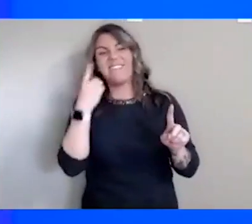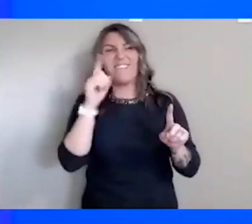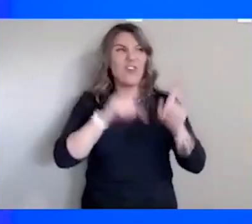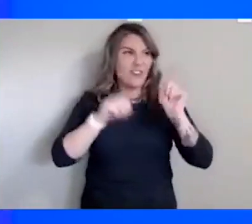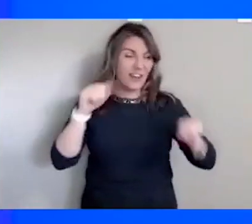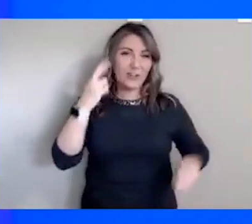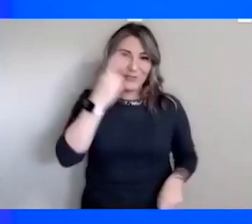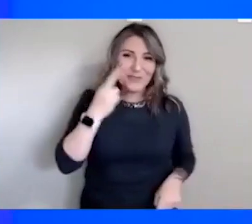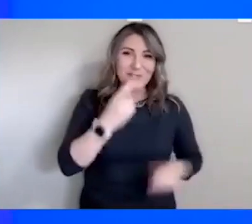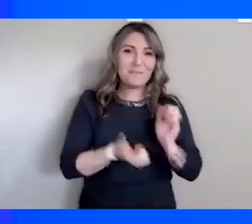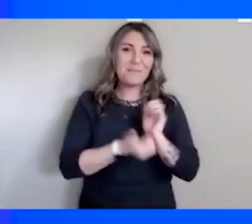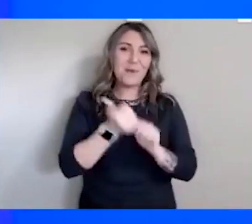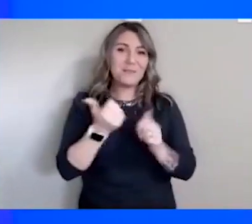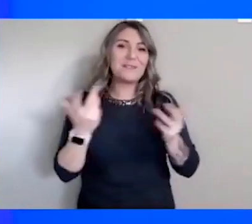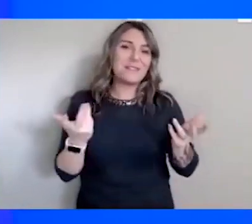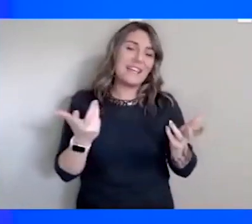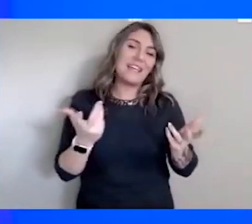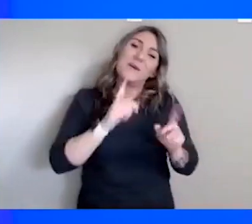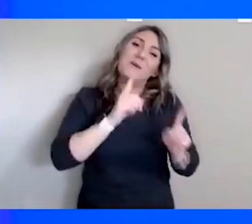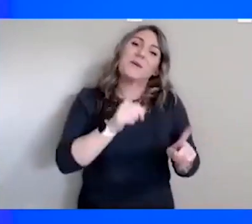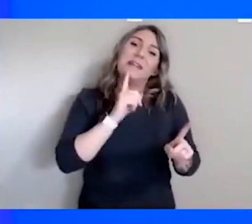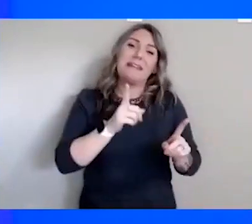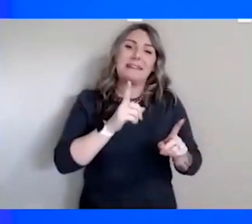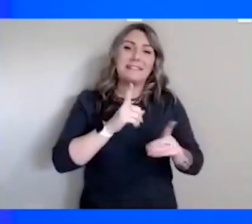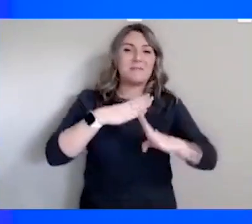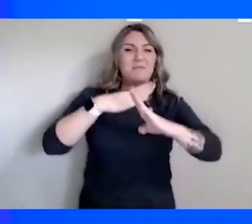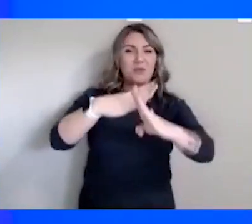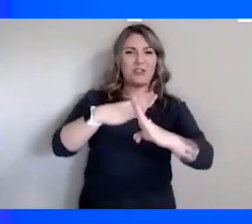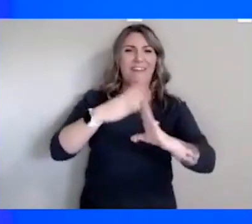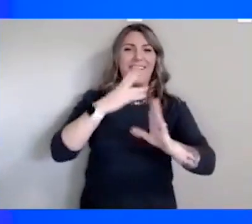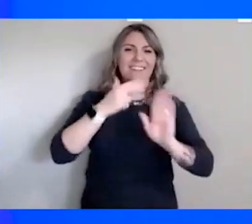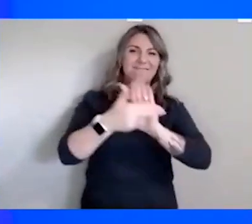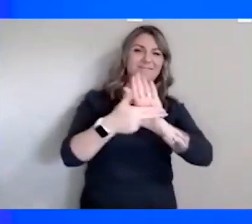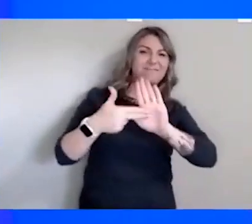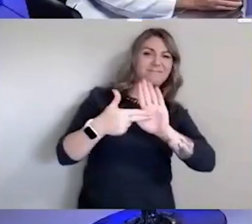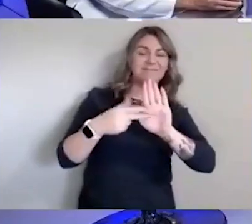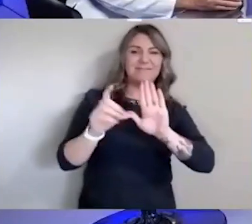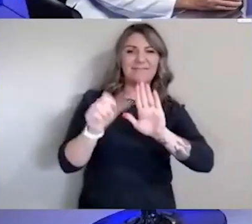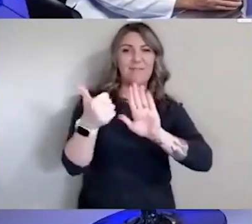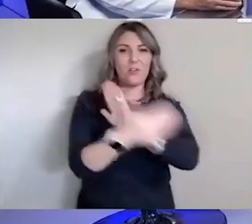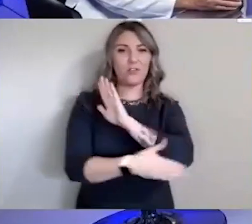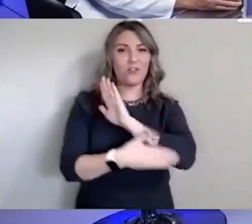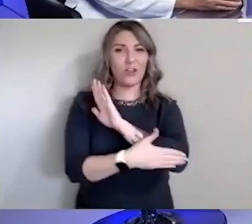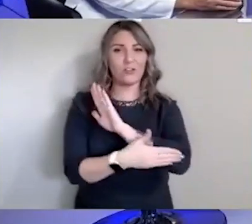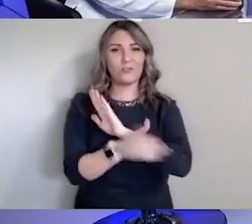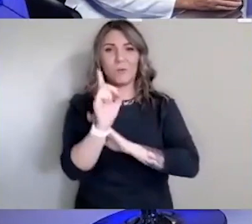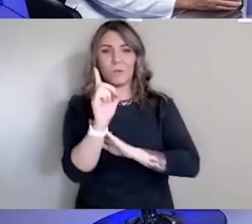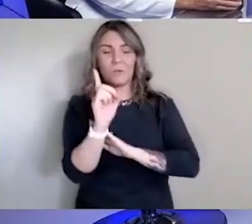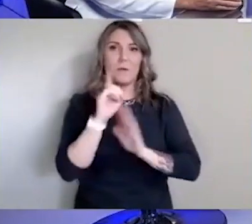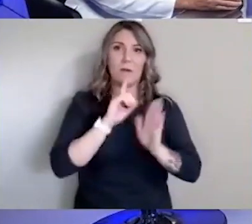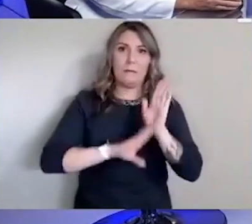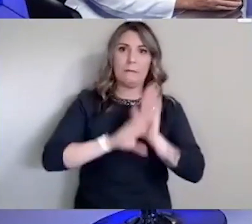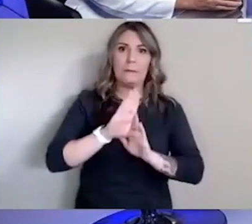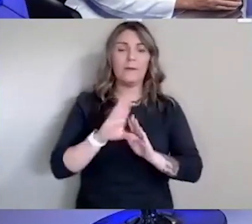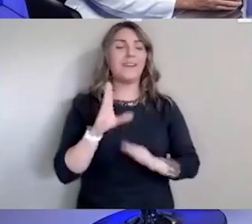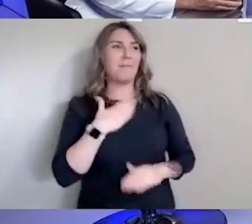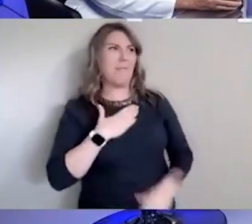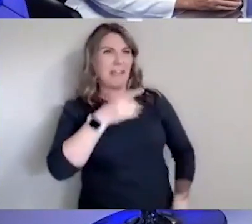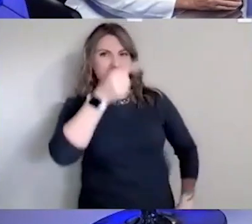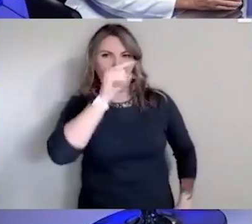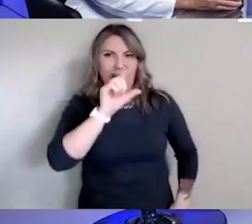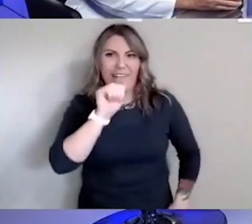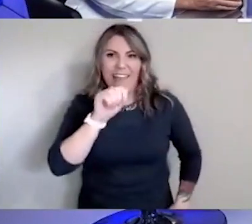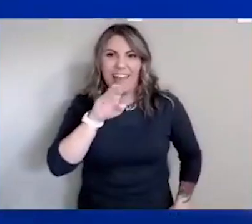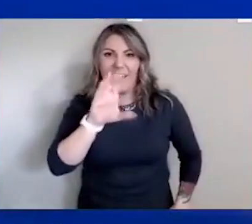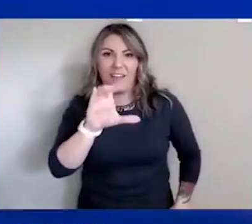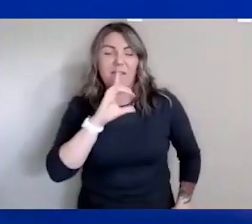mostly really to kind of protect stigmatization of some of the countries. Yeah, I don't remember my Greek alphabet well enough. I know I can do alpha, beta, and I